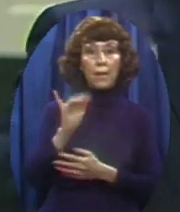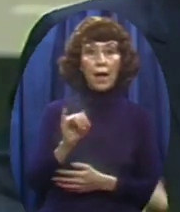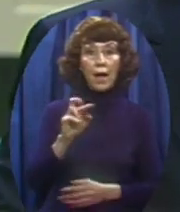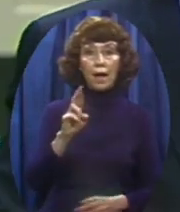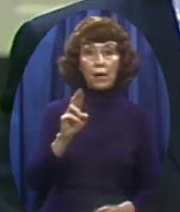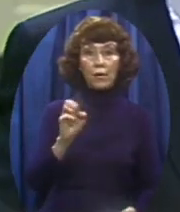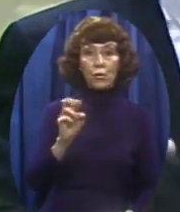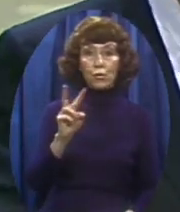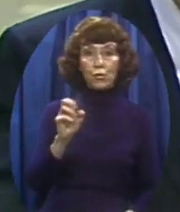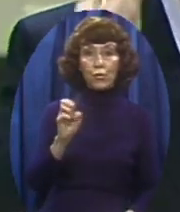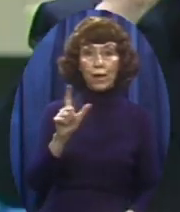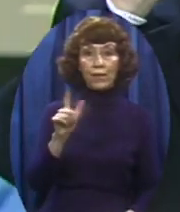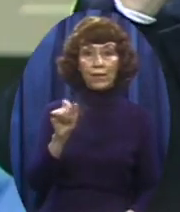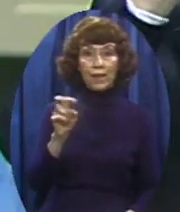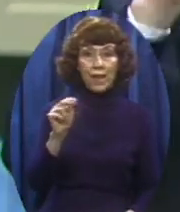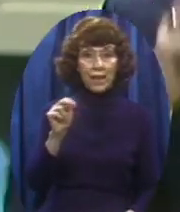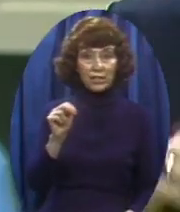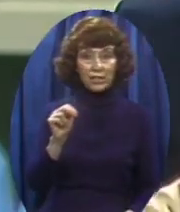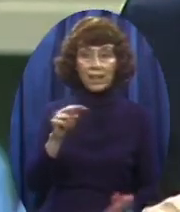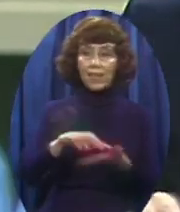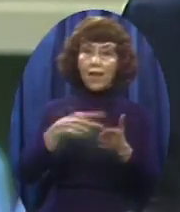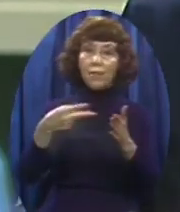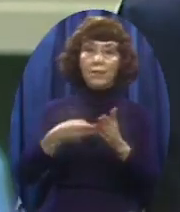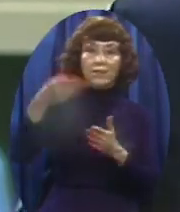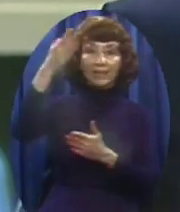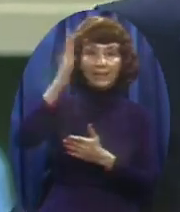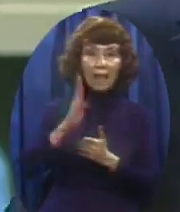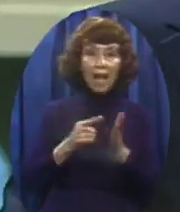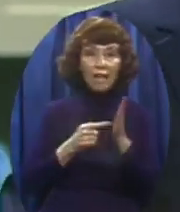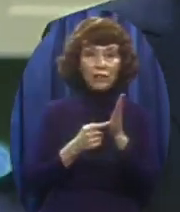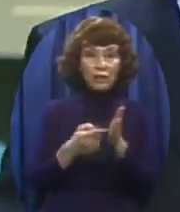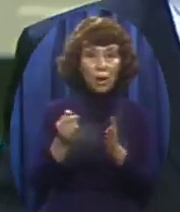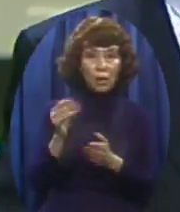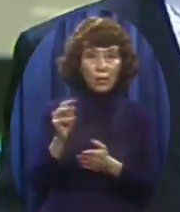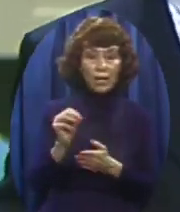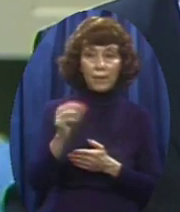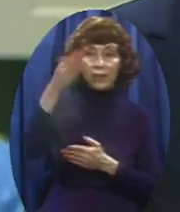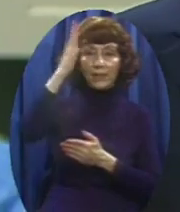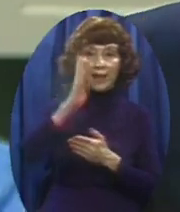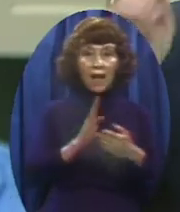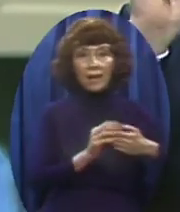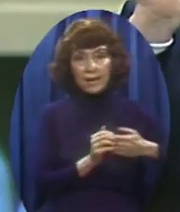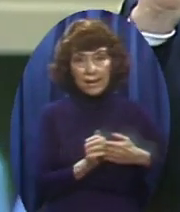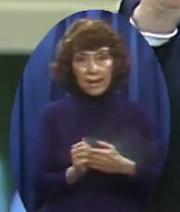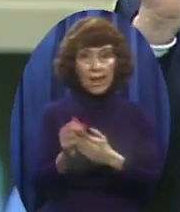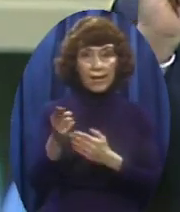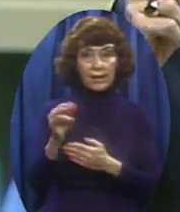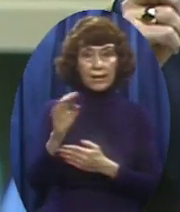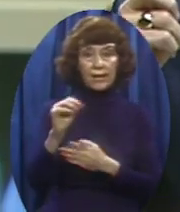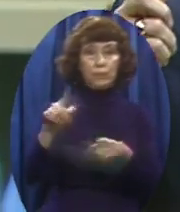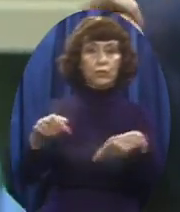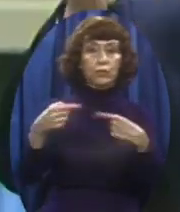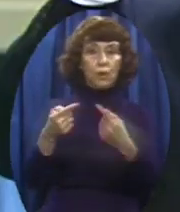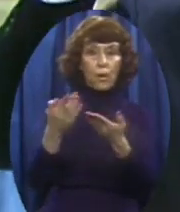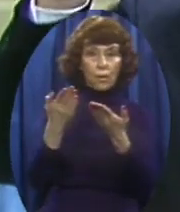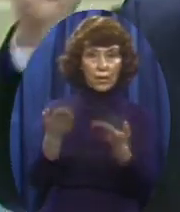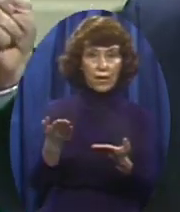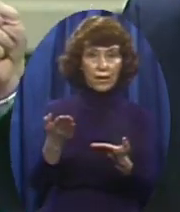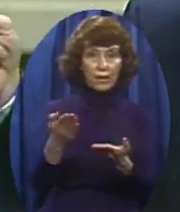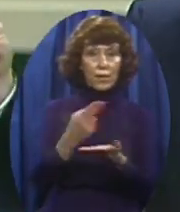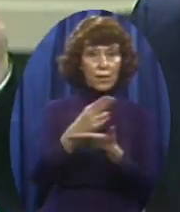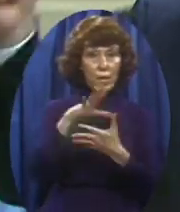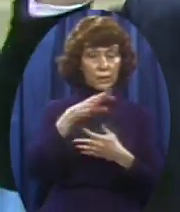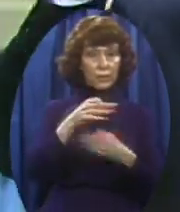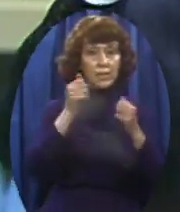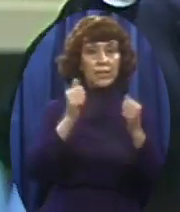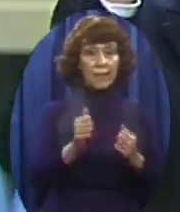him to go up there. God led him up there. I really believe that the Spirit of the Lord can lead us one moment at a time, one step